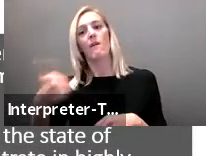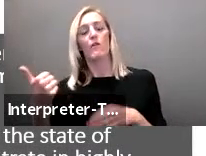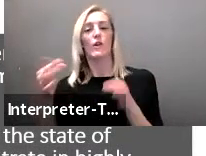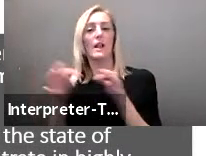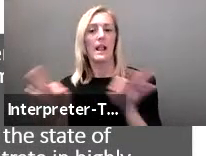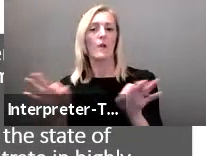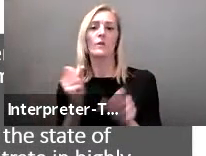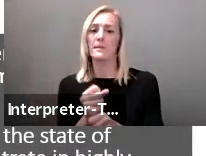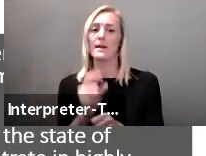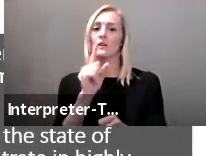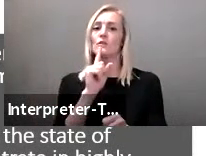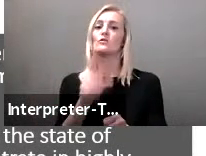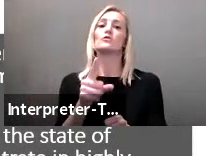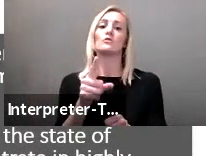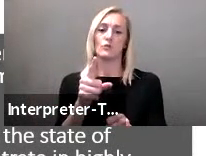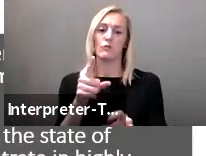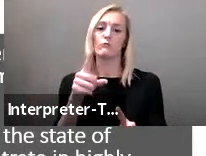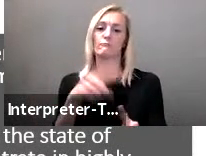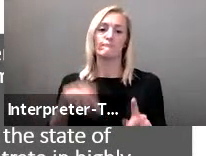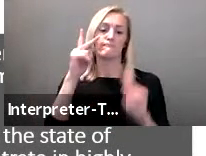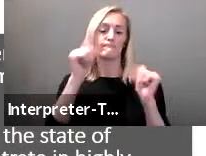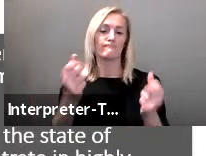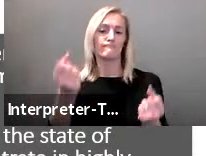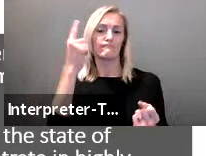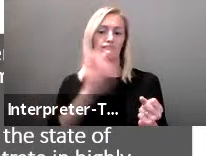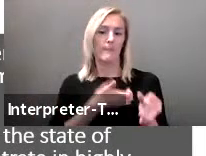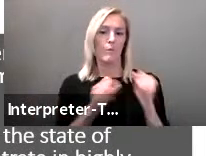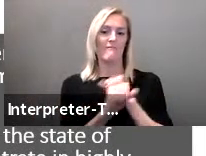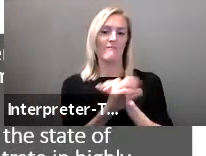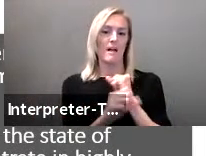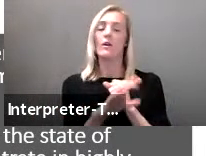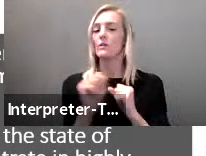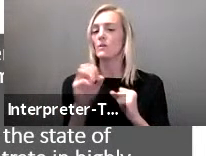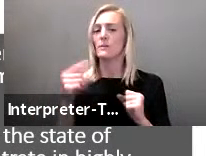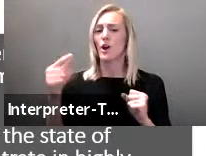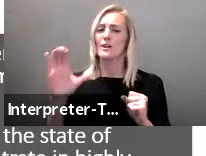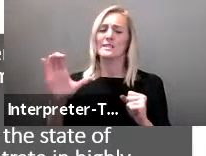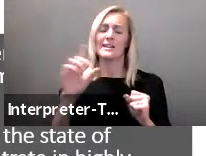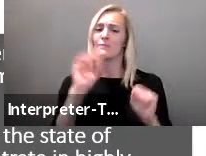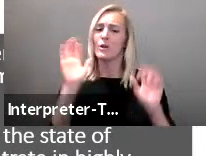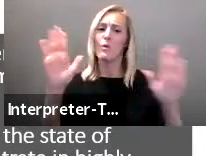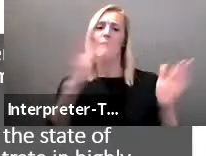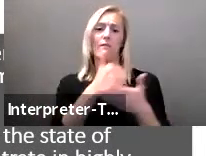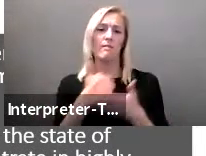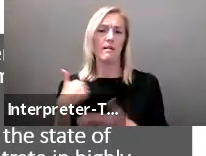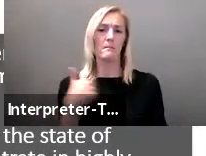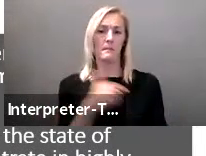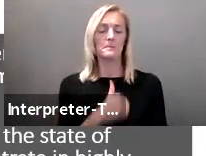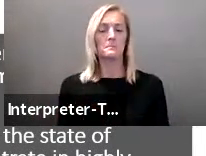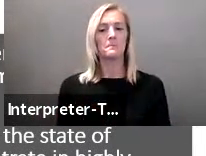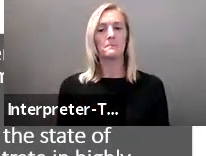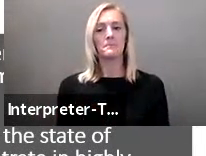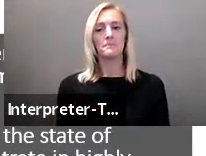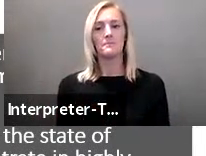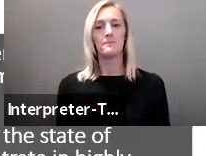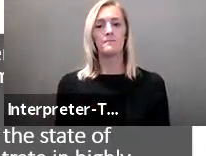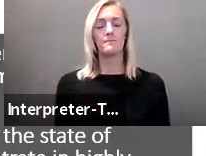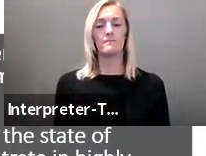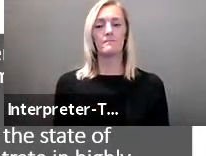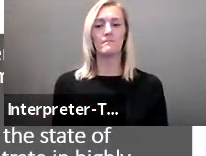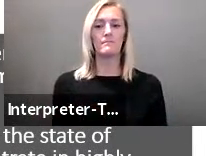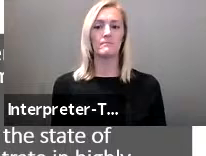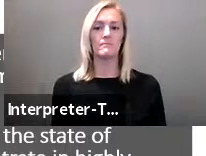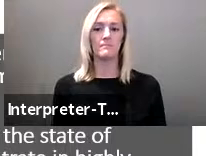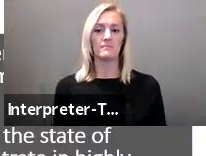that population. So Garden City is really doing a great job in helping us. We have also started to